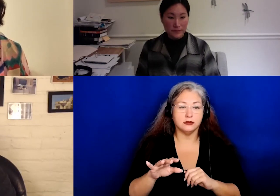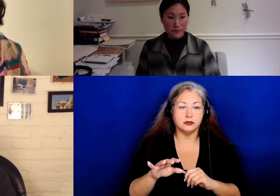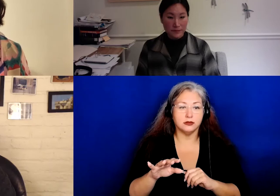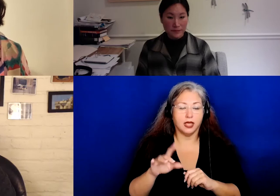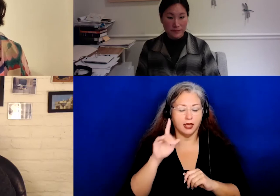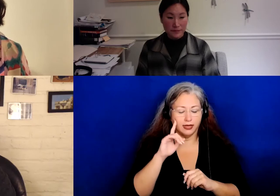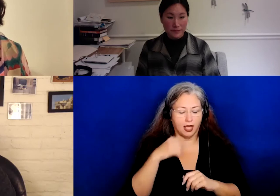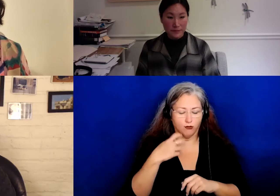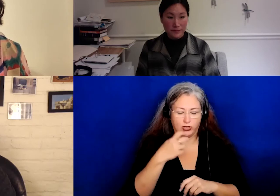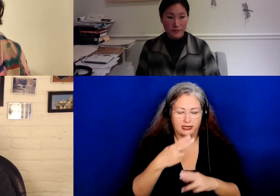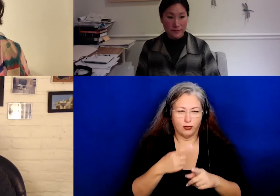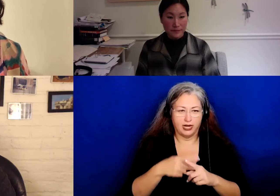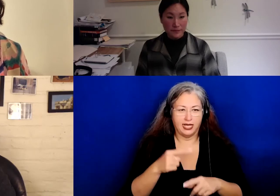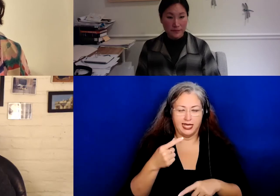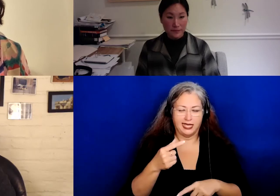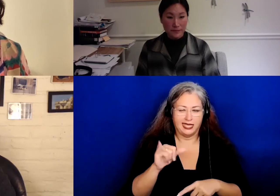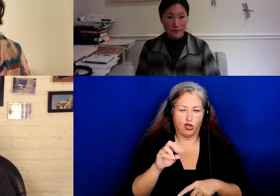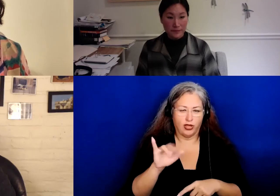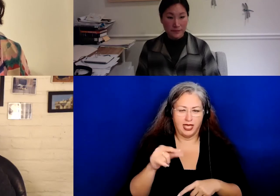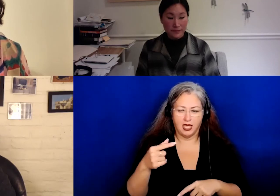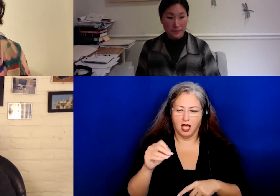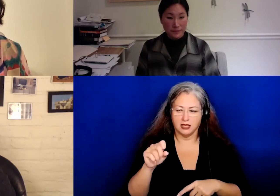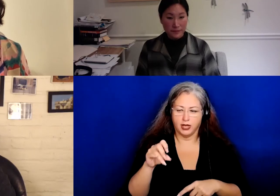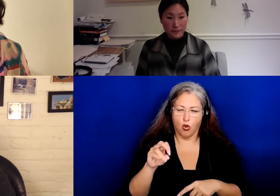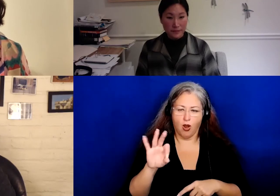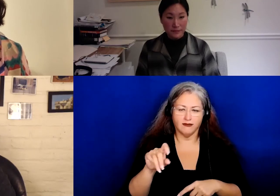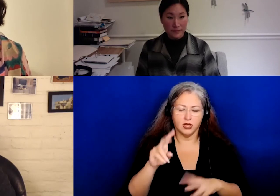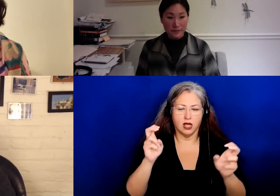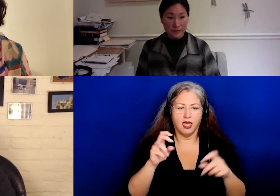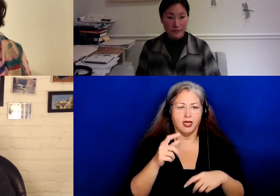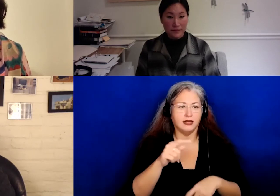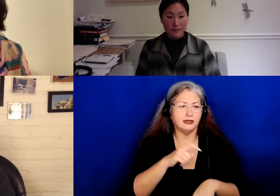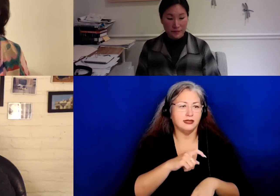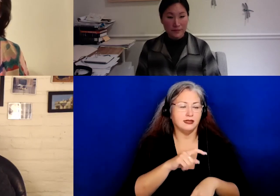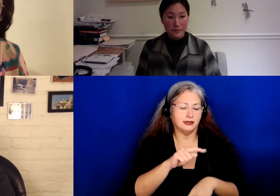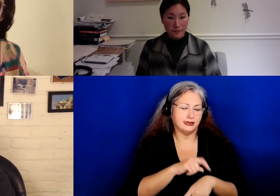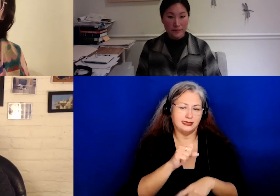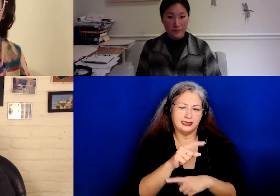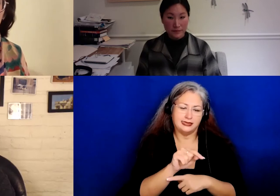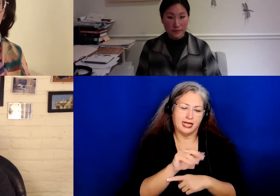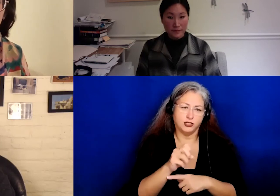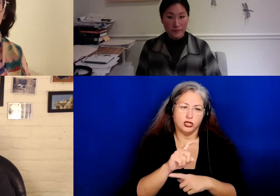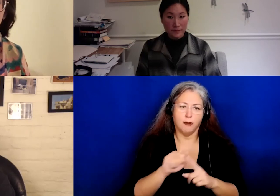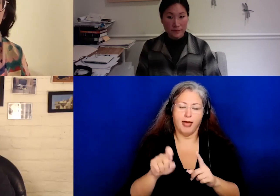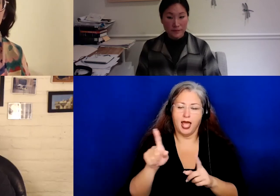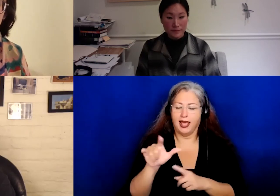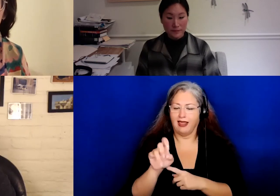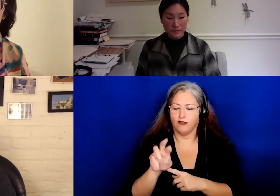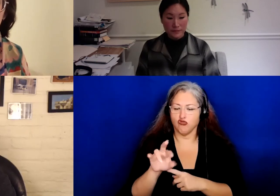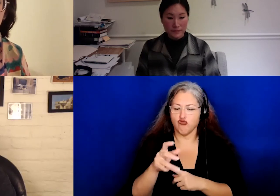I think I'm pronouncing his name right, Georgi Gospodinov's Time Shelter, which is by Liverite.